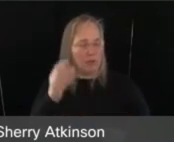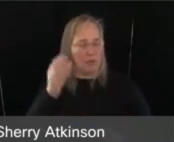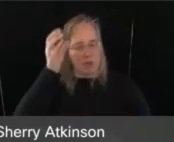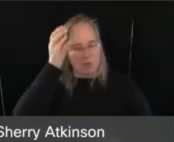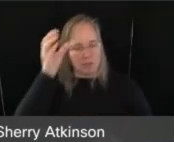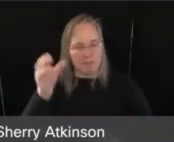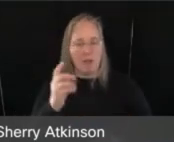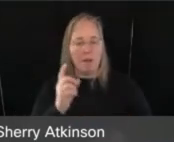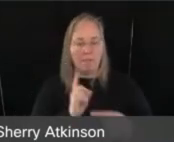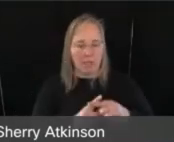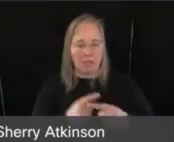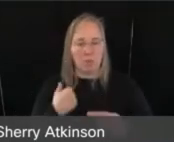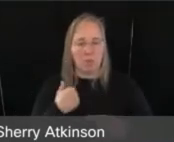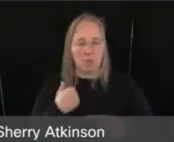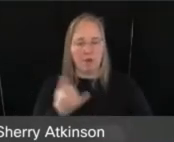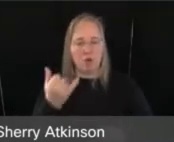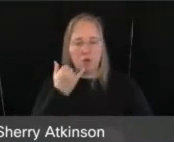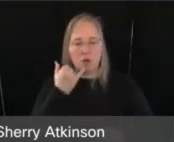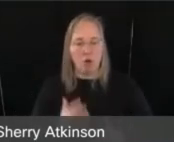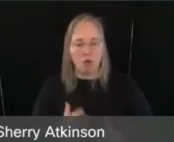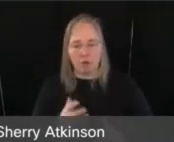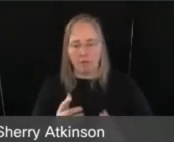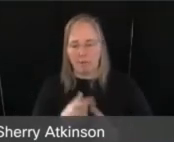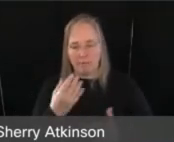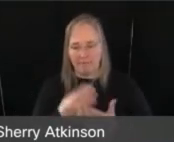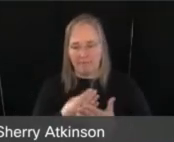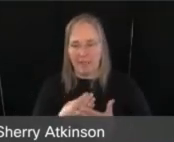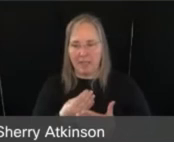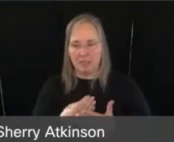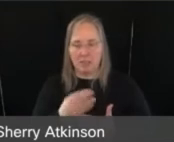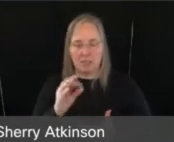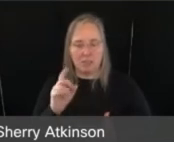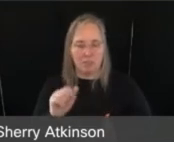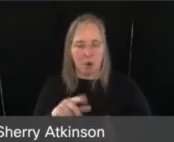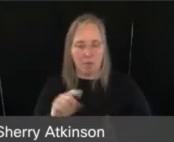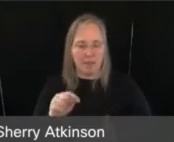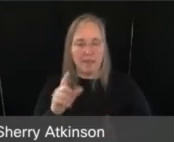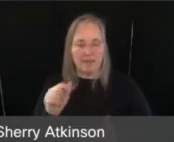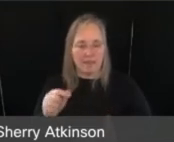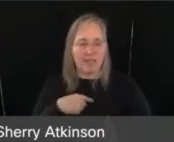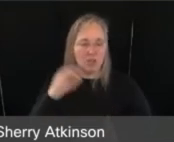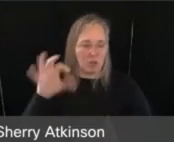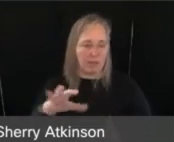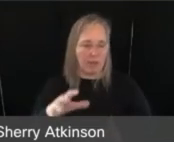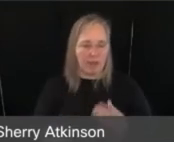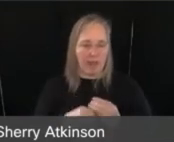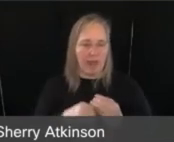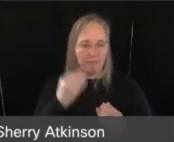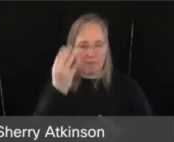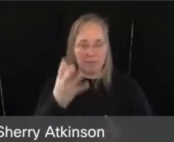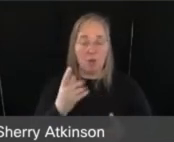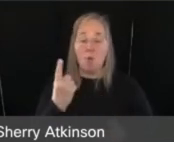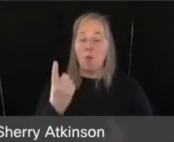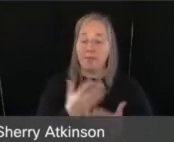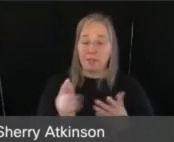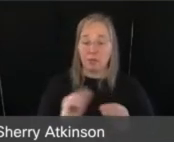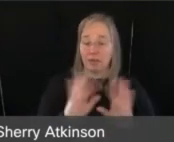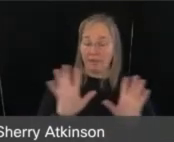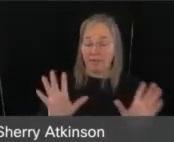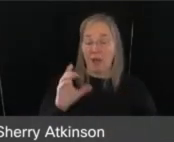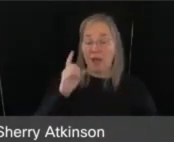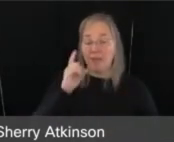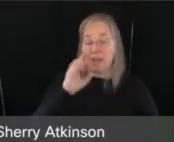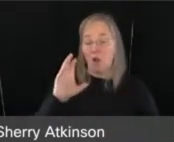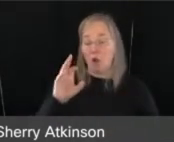finance department. They can chime in, and Nikki and others feel free to add information. One thing that to clarify, I think Carl mentioned that